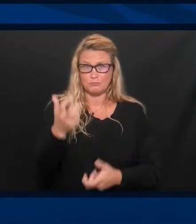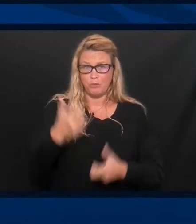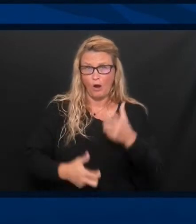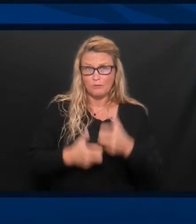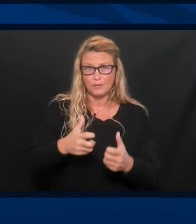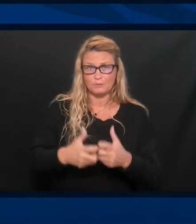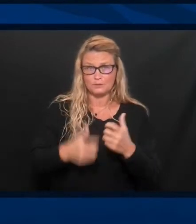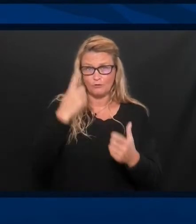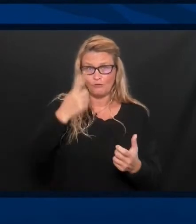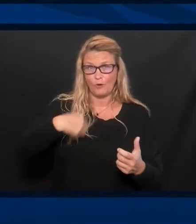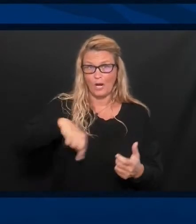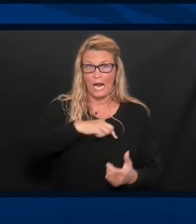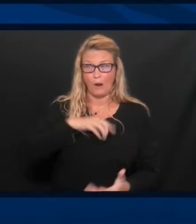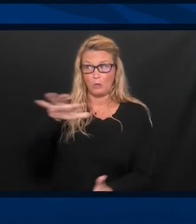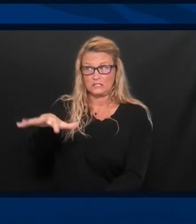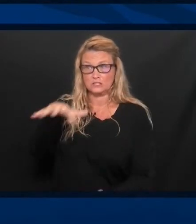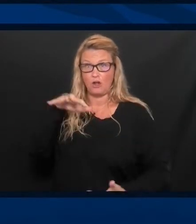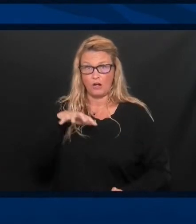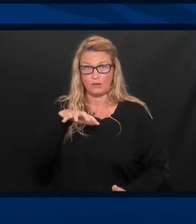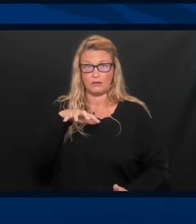all? Thank you.